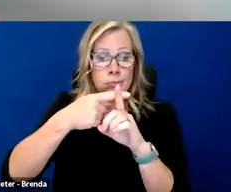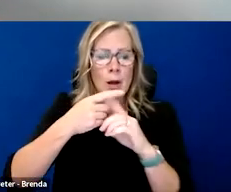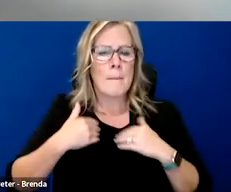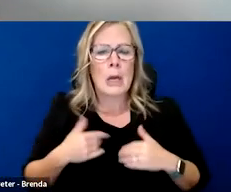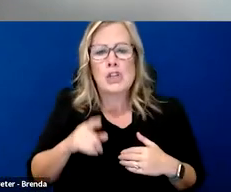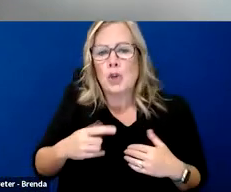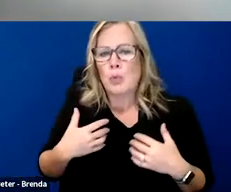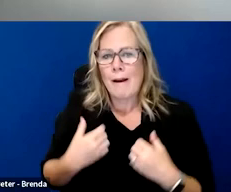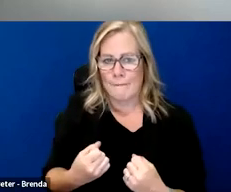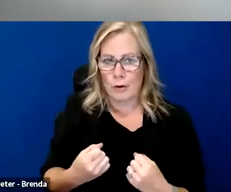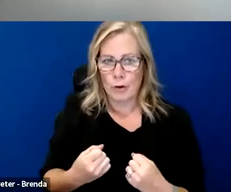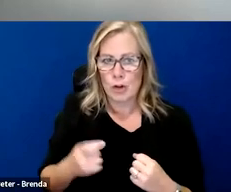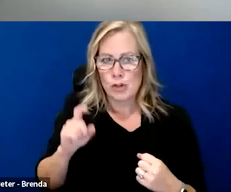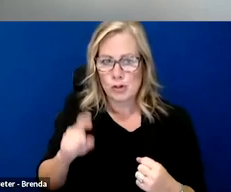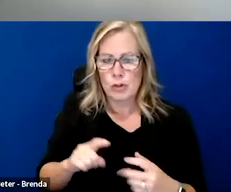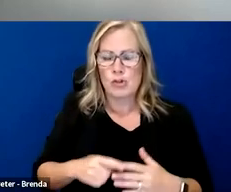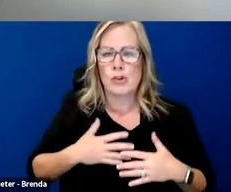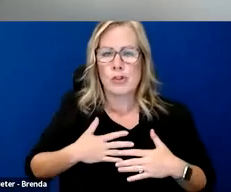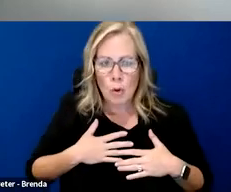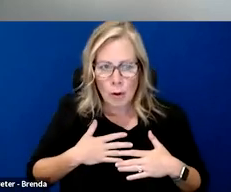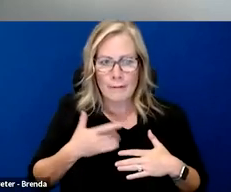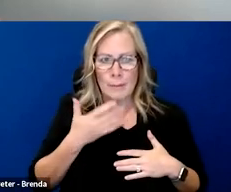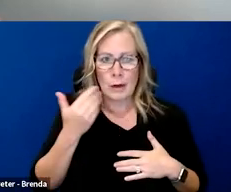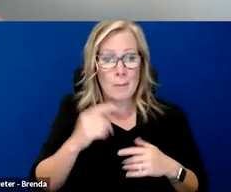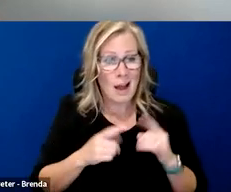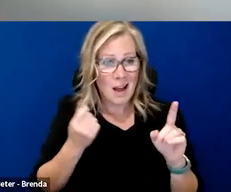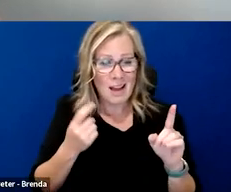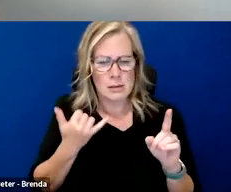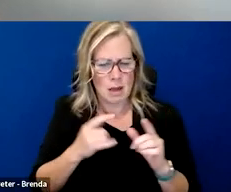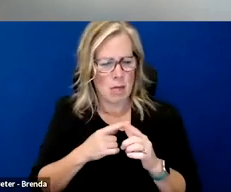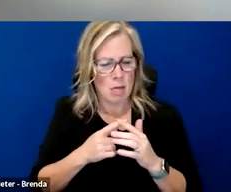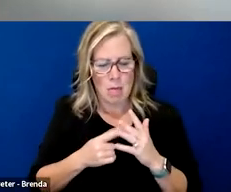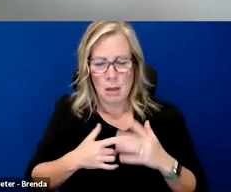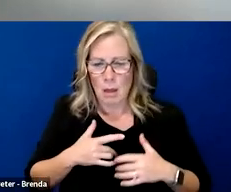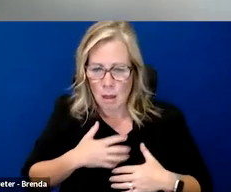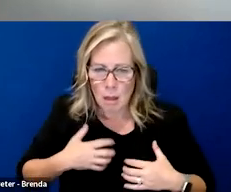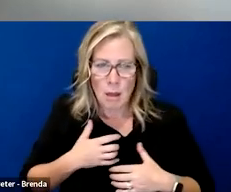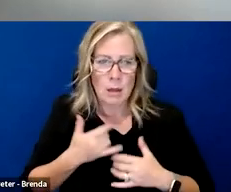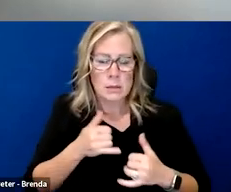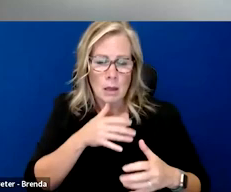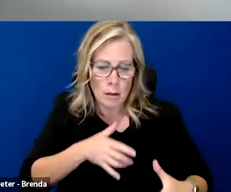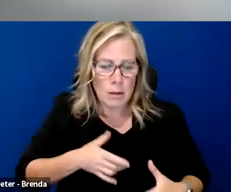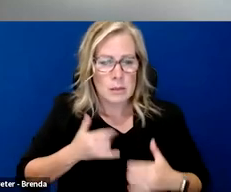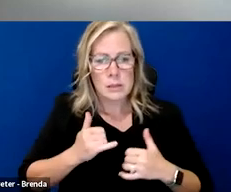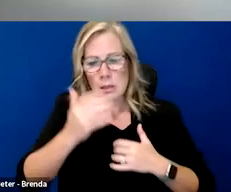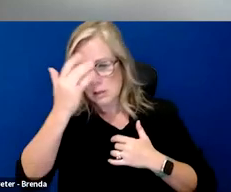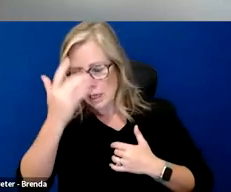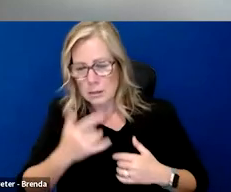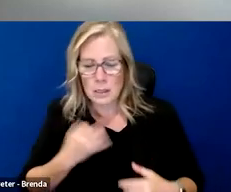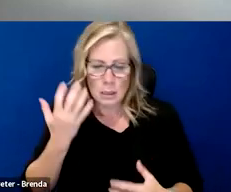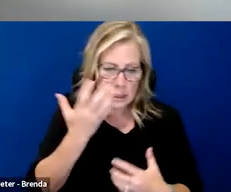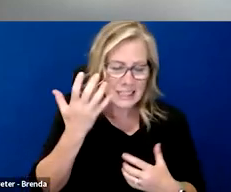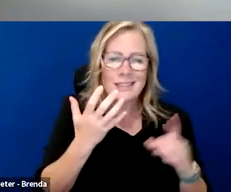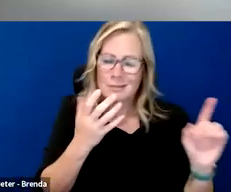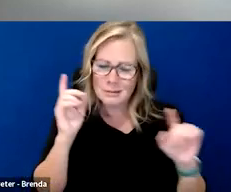we should be able to reverse those symptoms and limit them. If those are persistent, again, it's very important to seek medical attention in those cases. And then